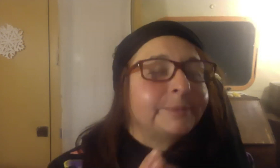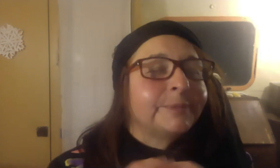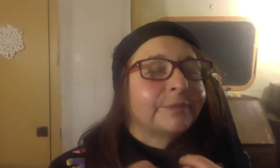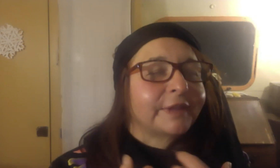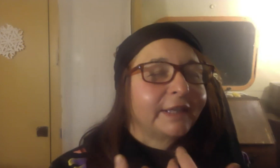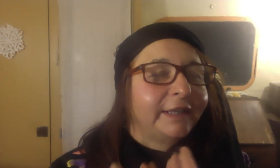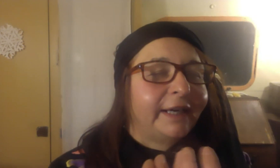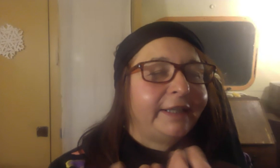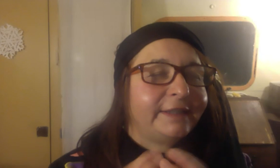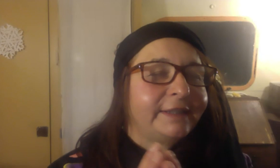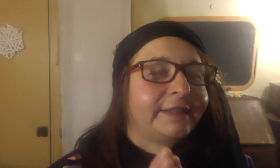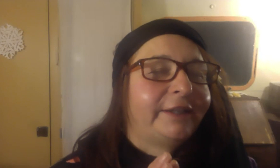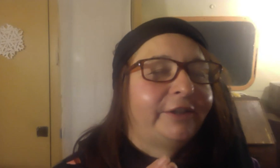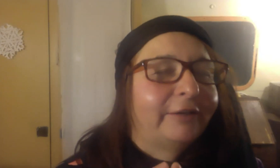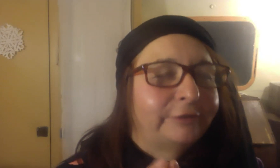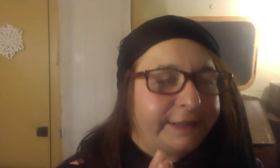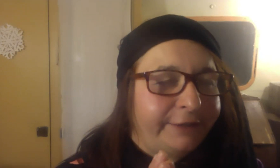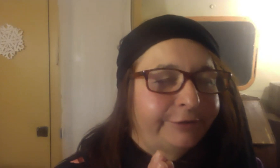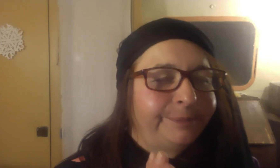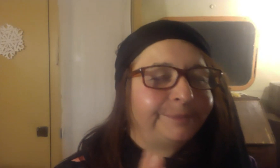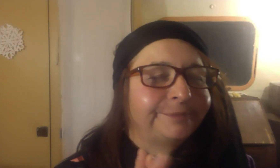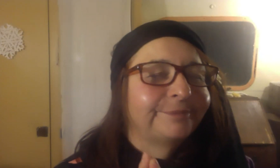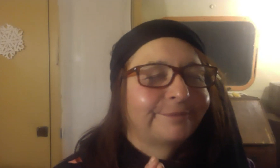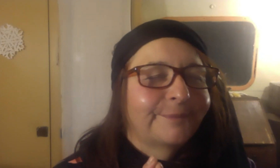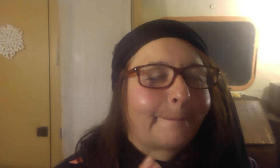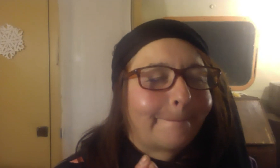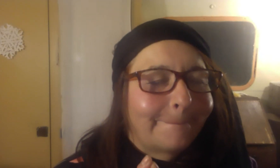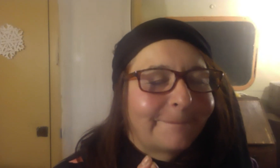wise guidances that you have received.